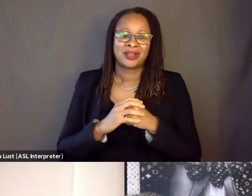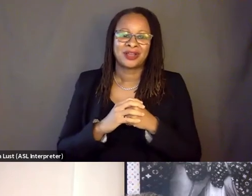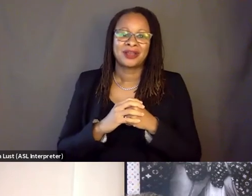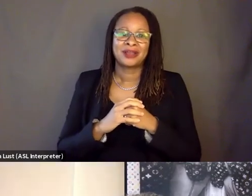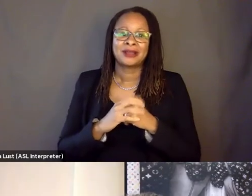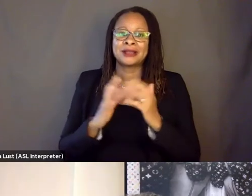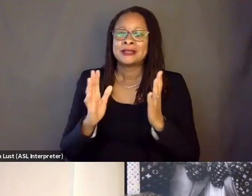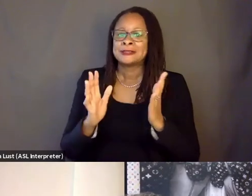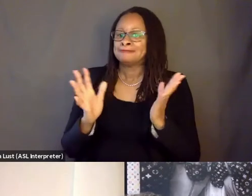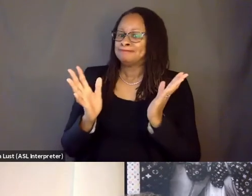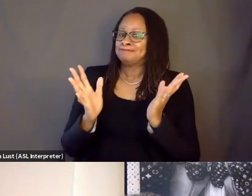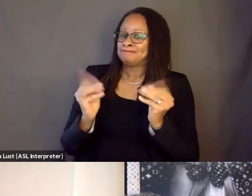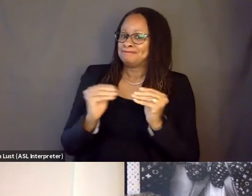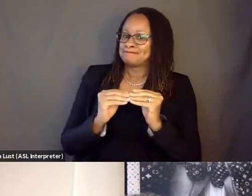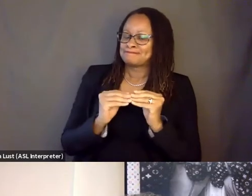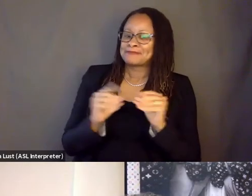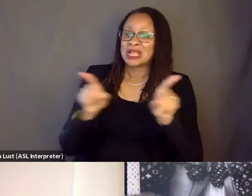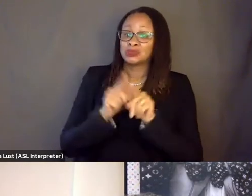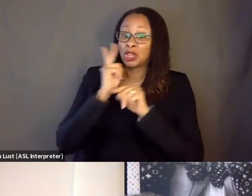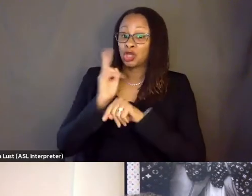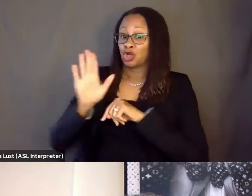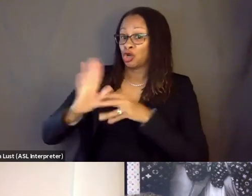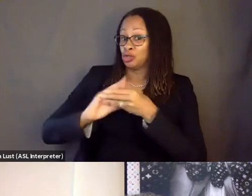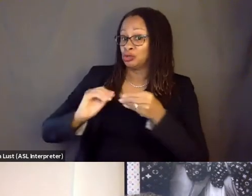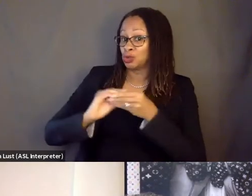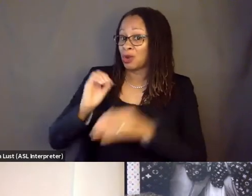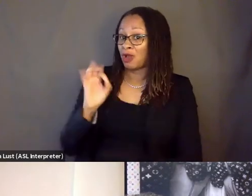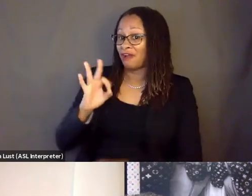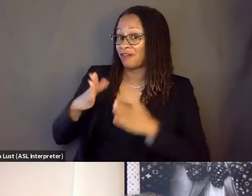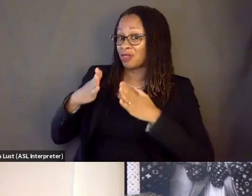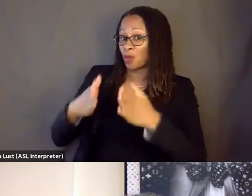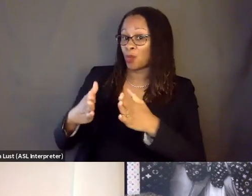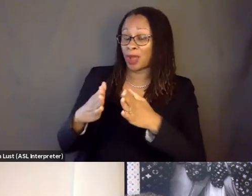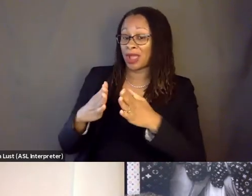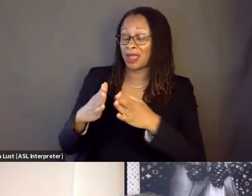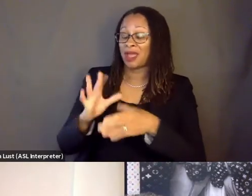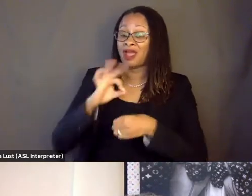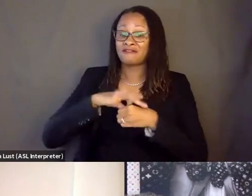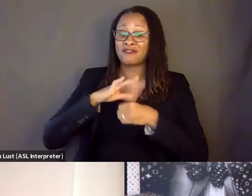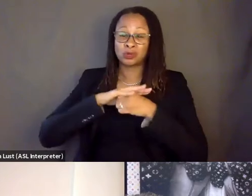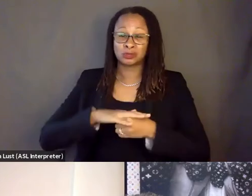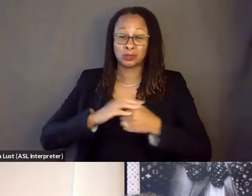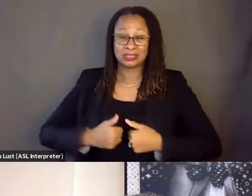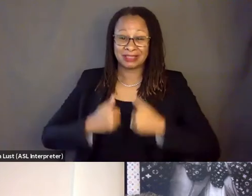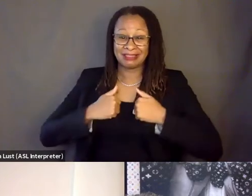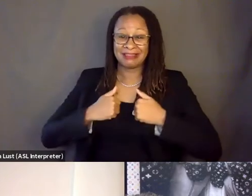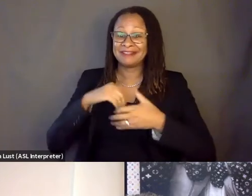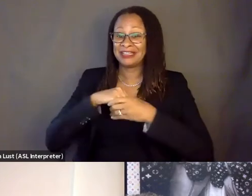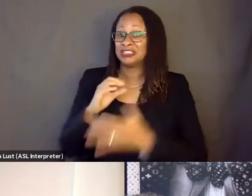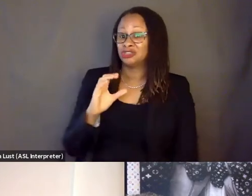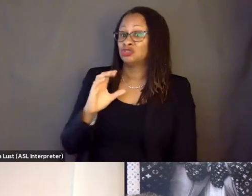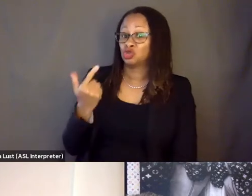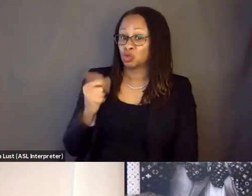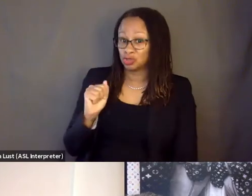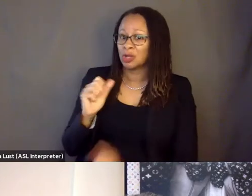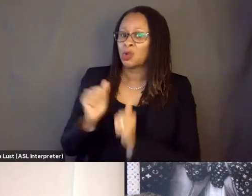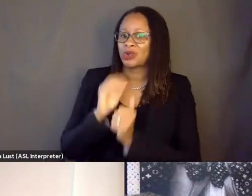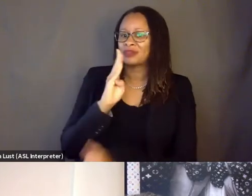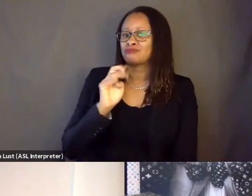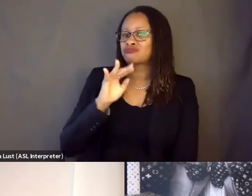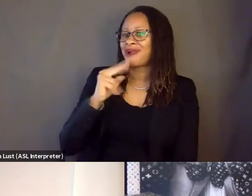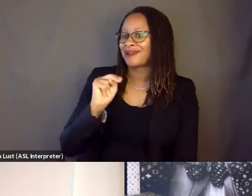looking at her story of the way that voter suppression looked in Georgia with Brian Kemp and how, I